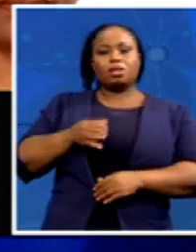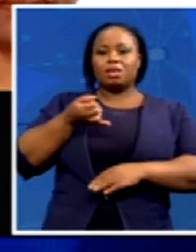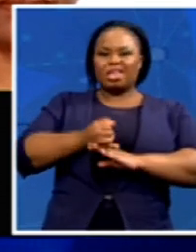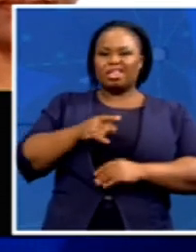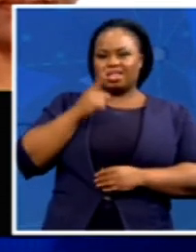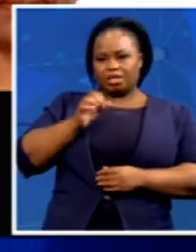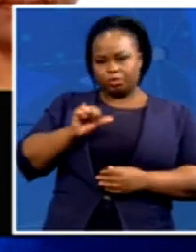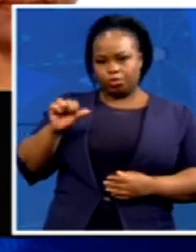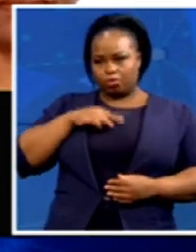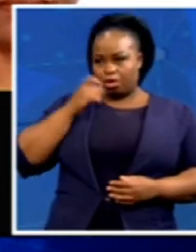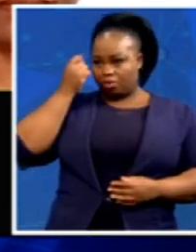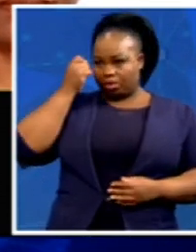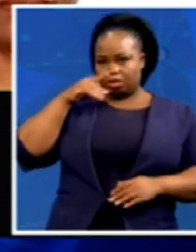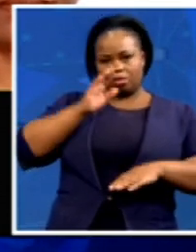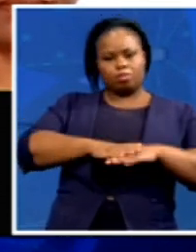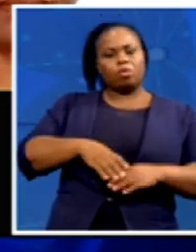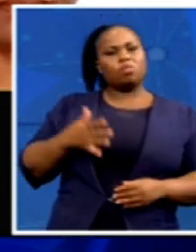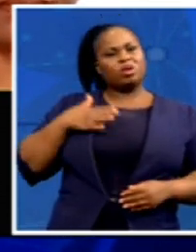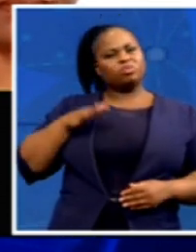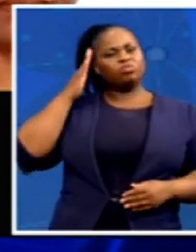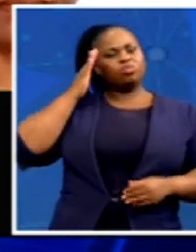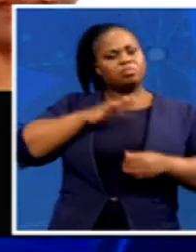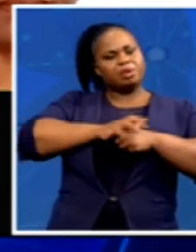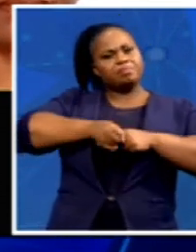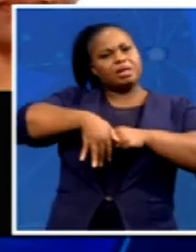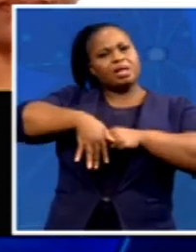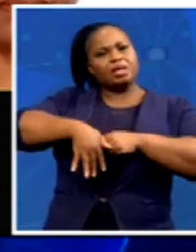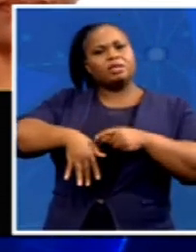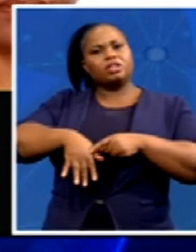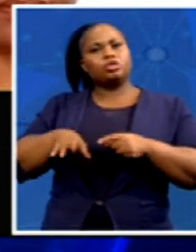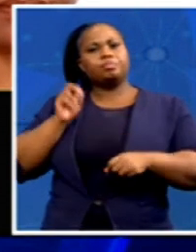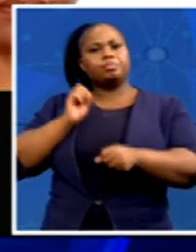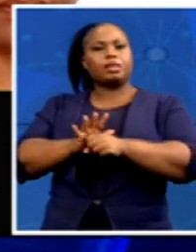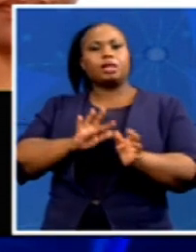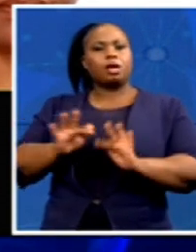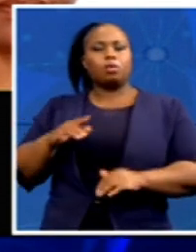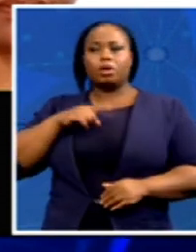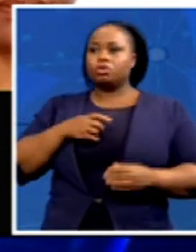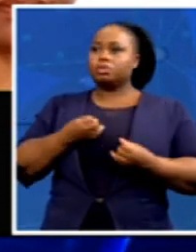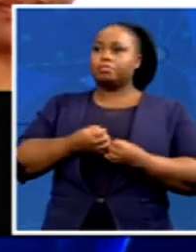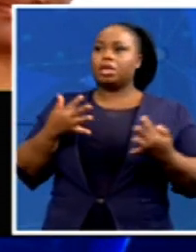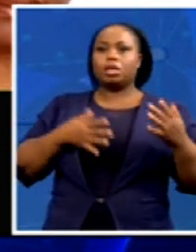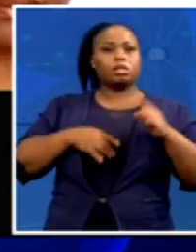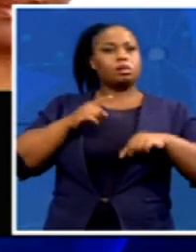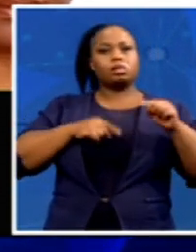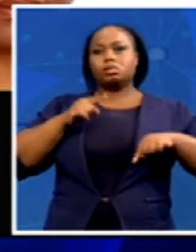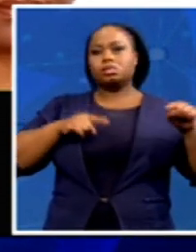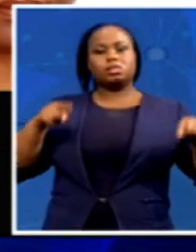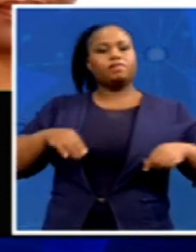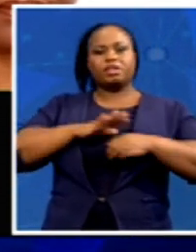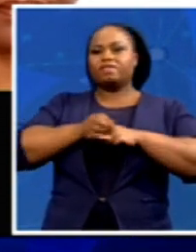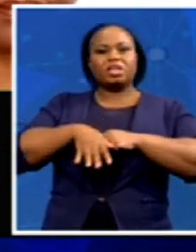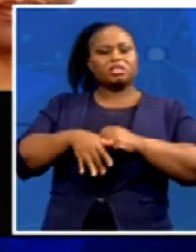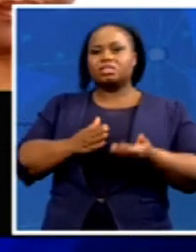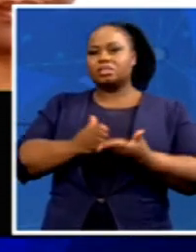this variant, what is the impact of the variant, because there are so many variants out there, but some of them have no consequences on the